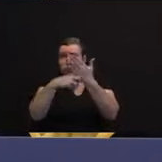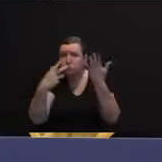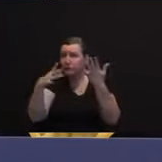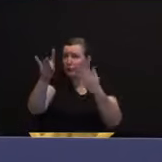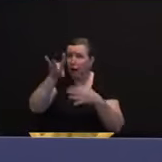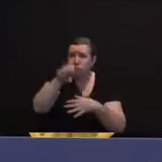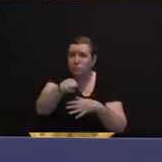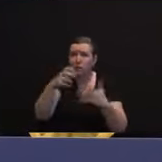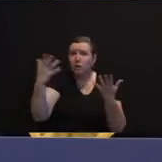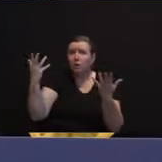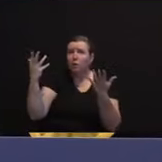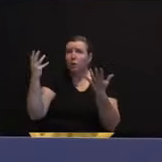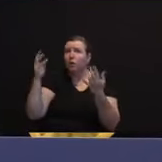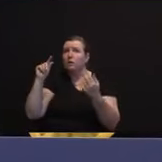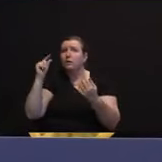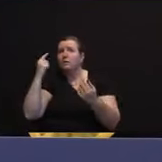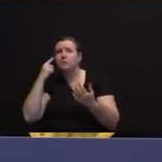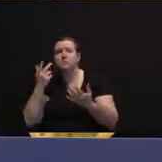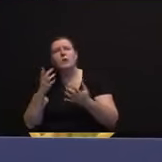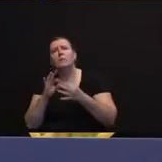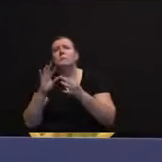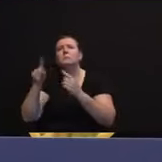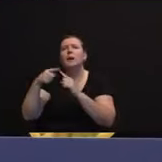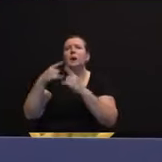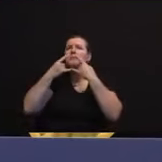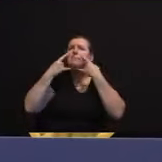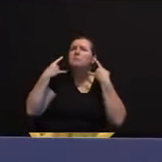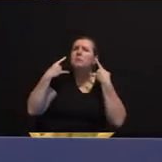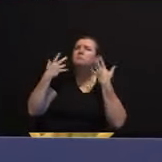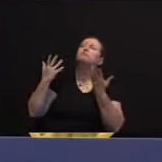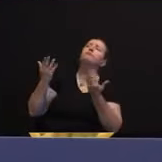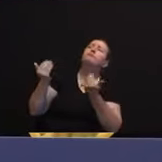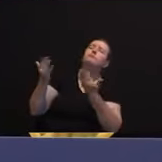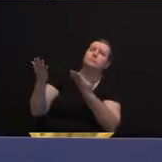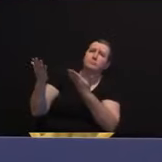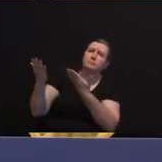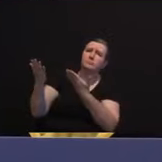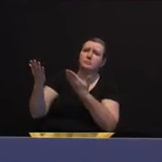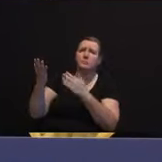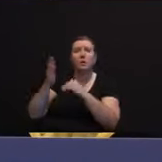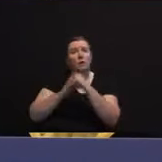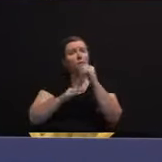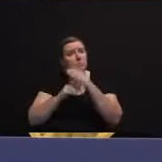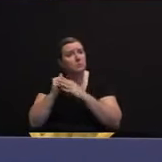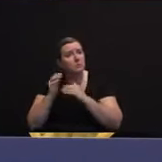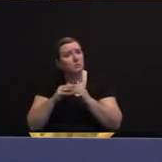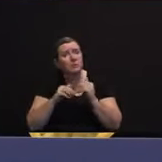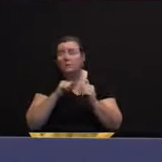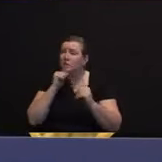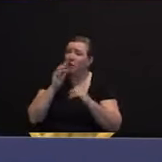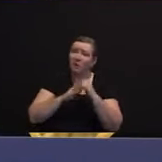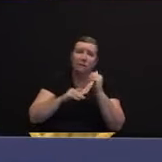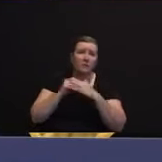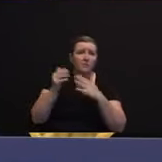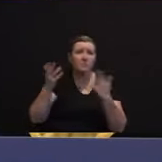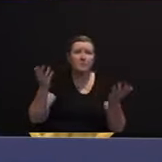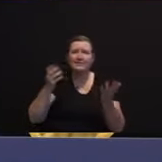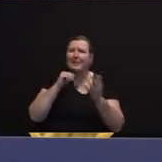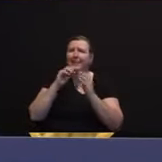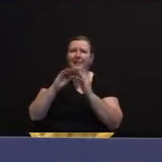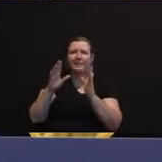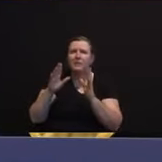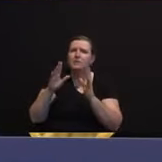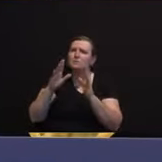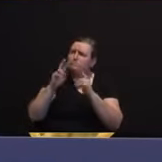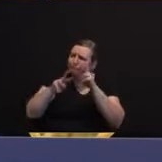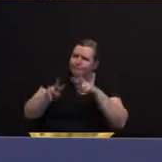about masks and what's uncomfortable and what's comfortable. Obviously, we can all see your frustration